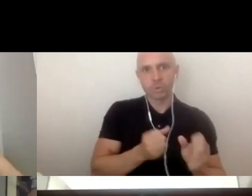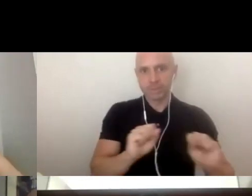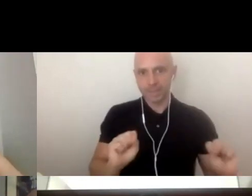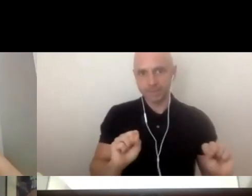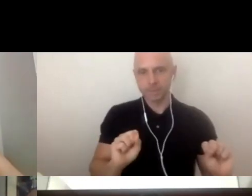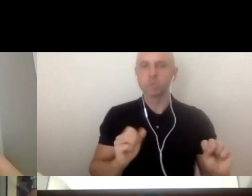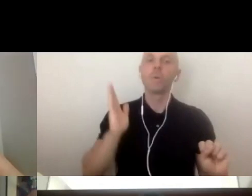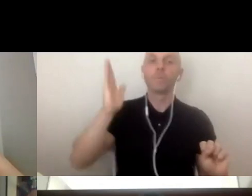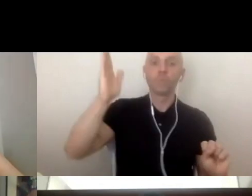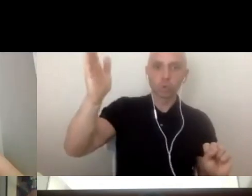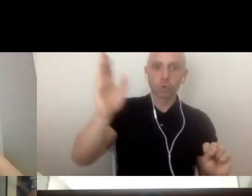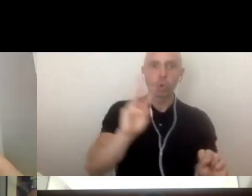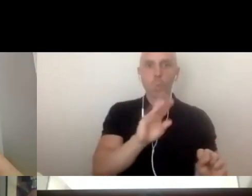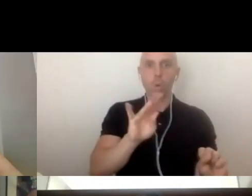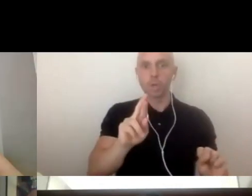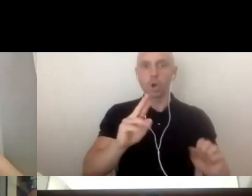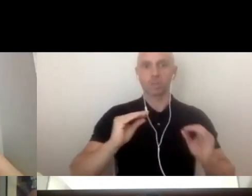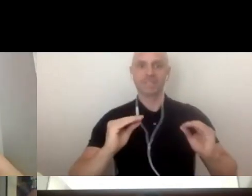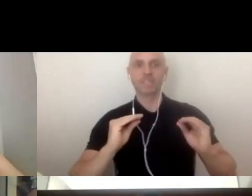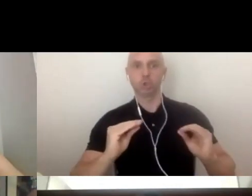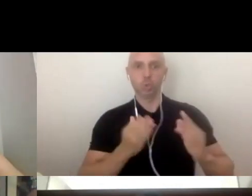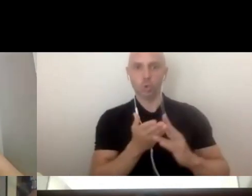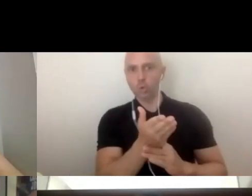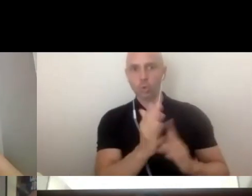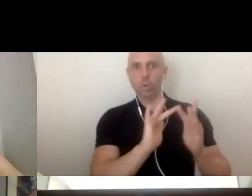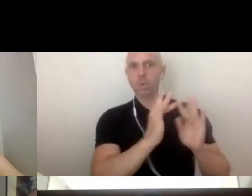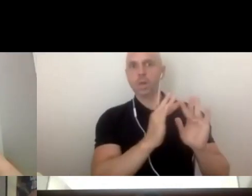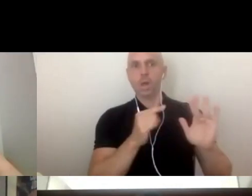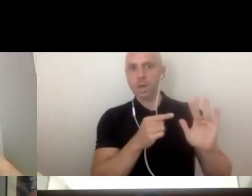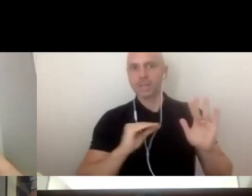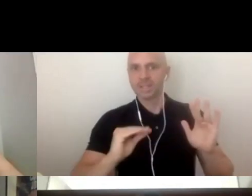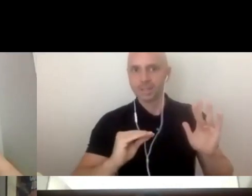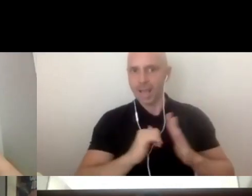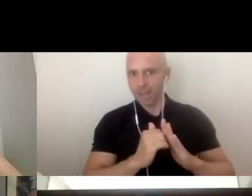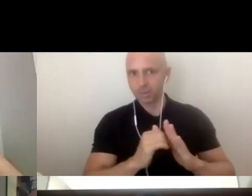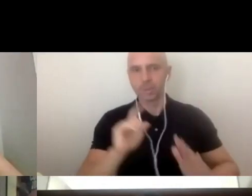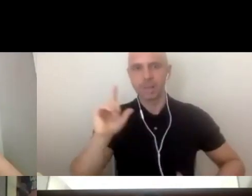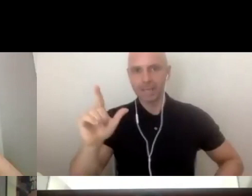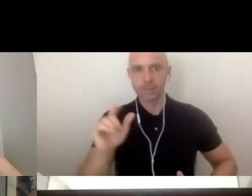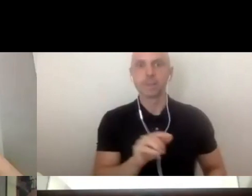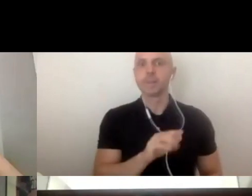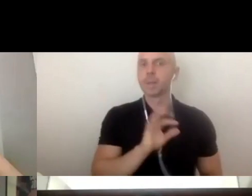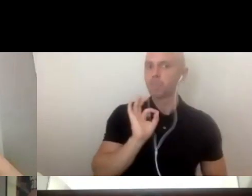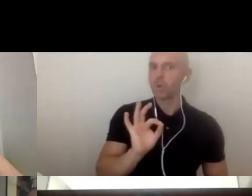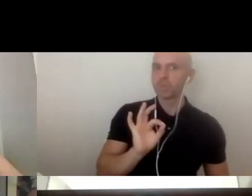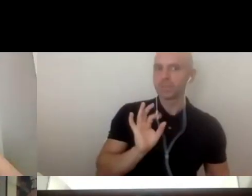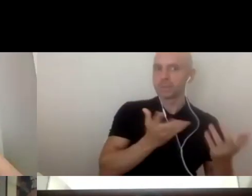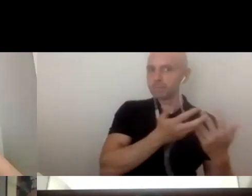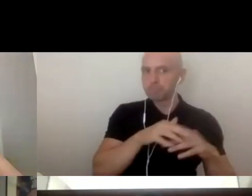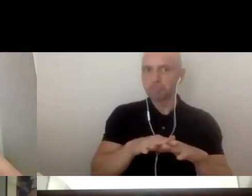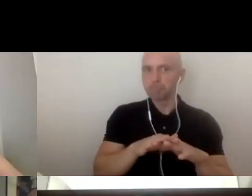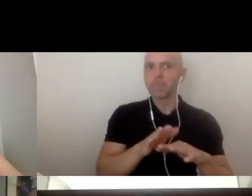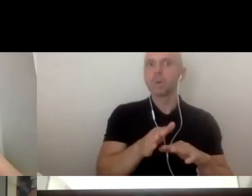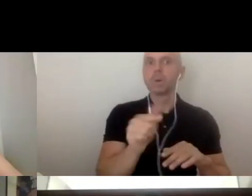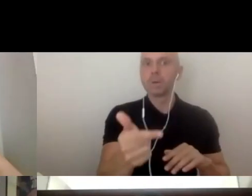David Absalon and Matt Otis, who have been working all summer with Toronto Public Health to serve you. And so thanks, everybody. Oh,